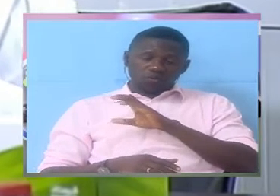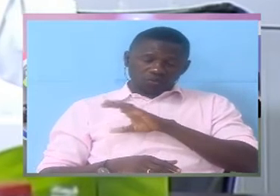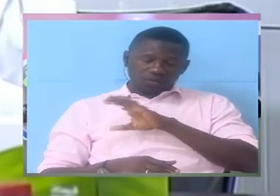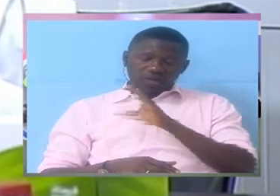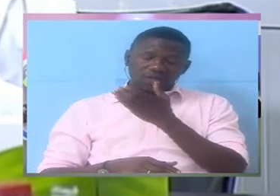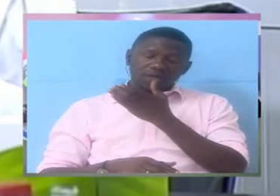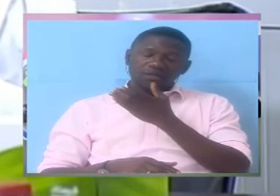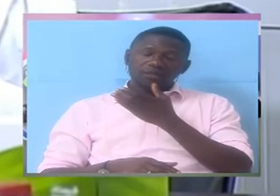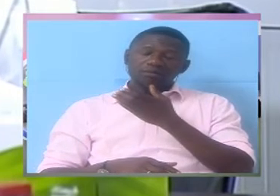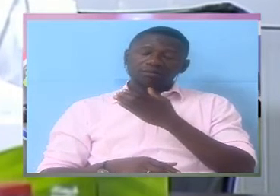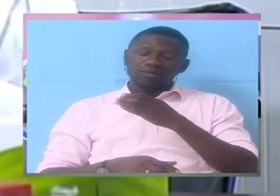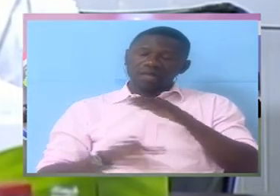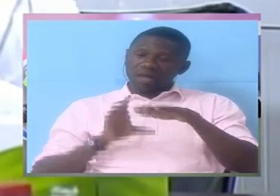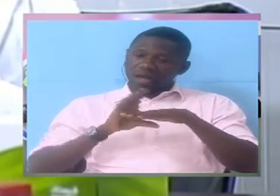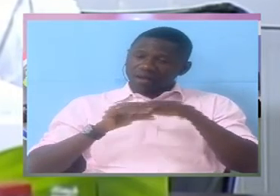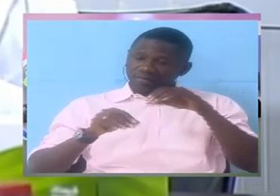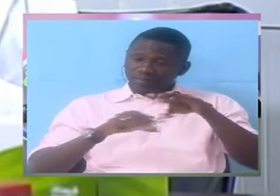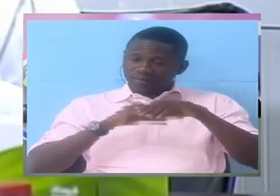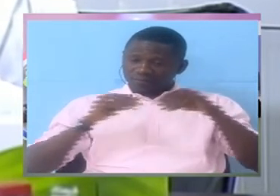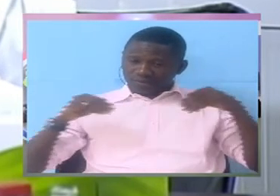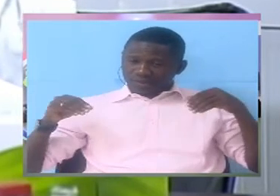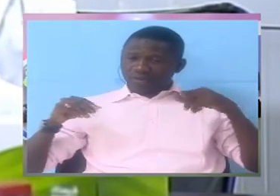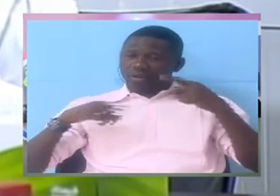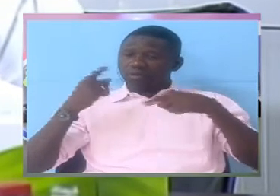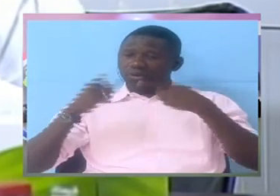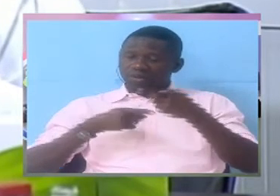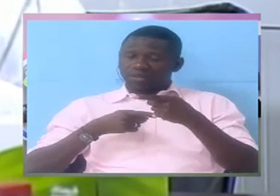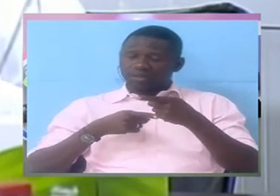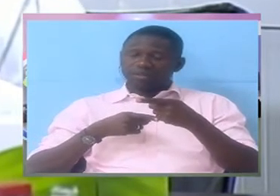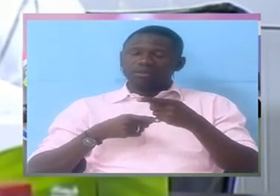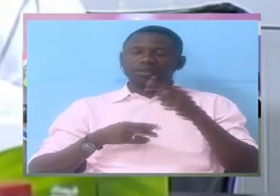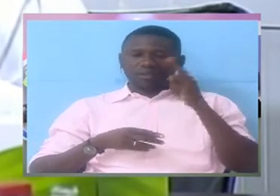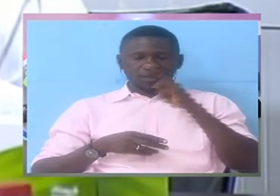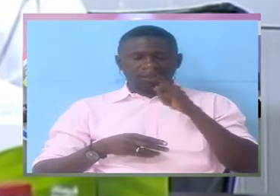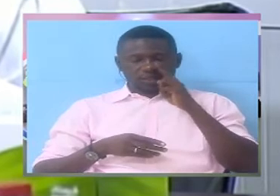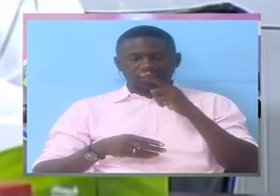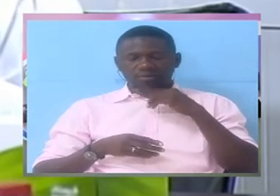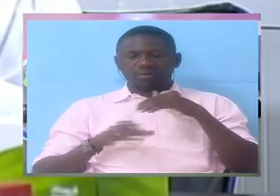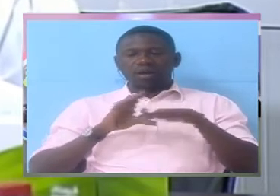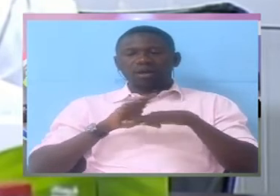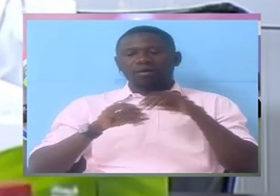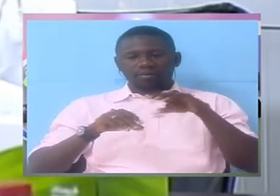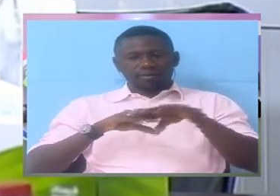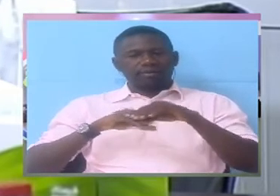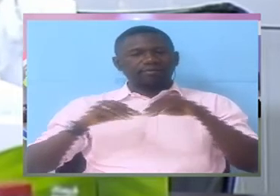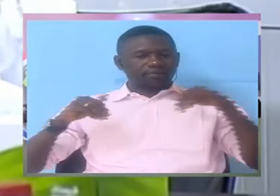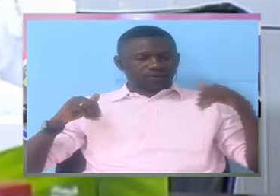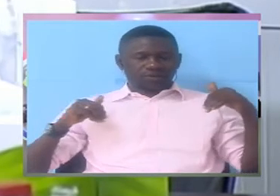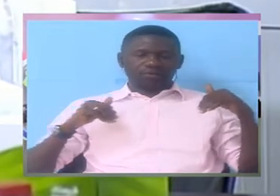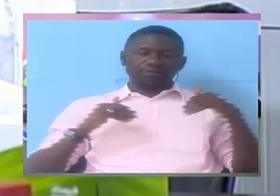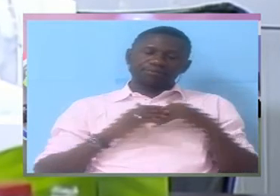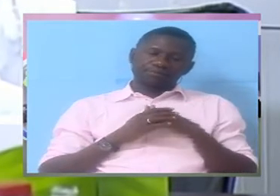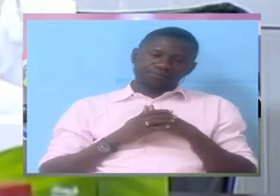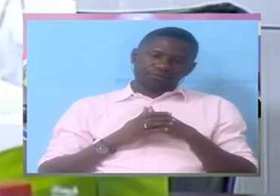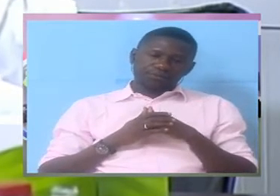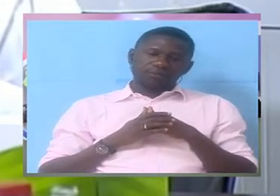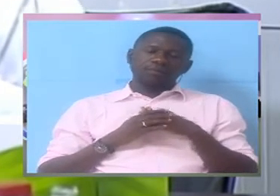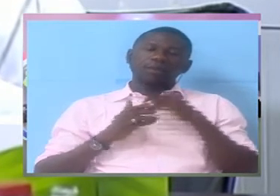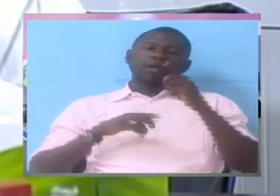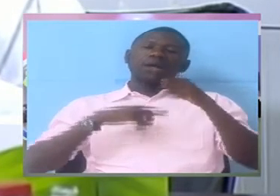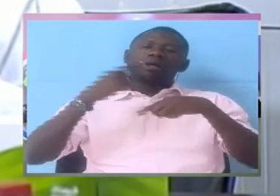sesila wosila tanu purka wo bai let's avoid it na katanga bai and then wukola